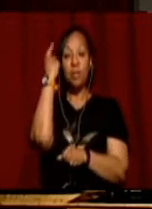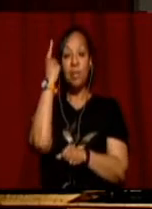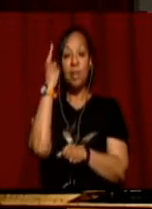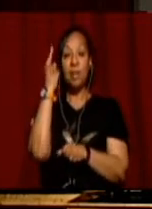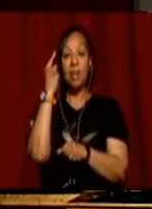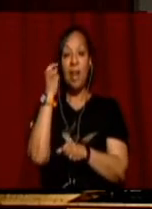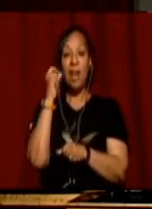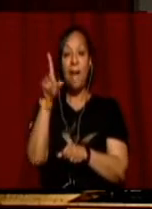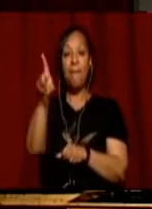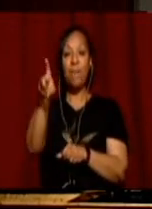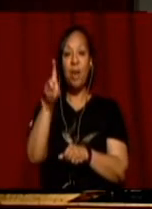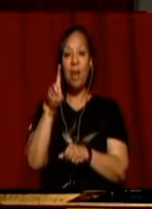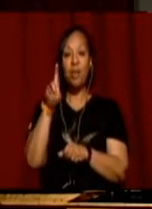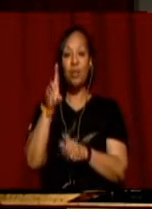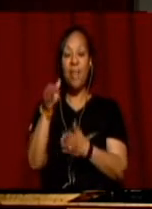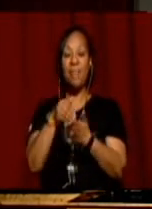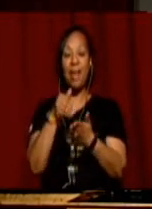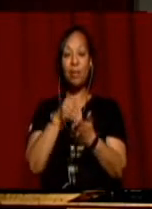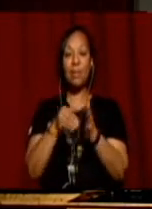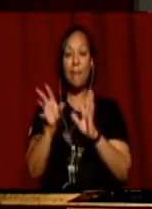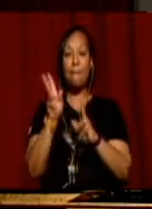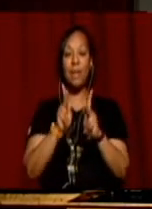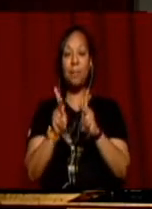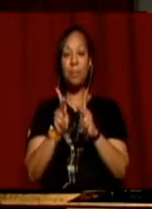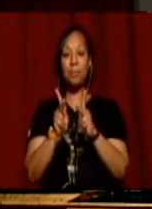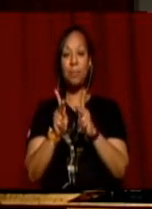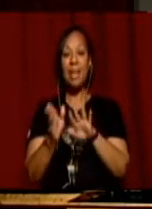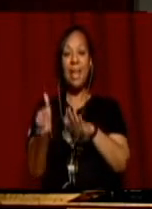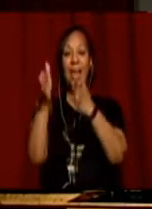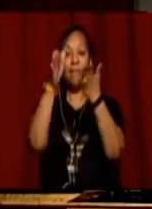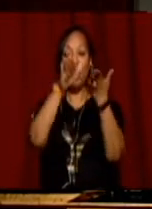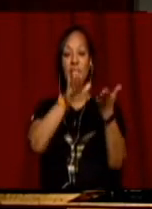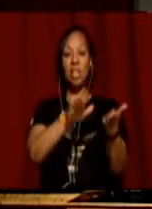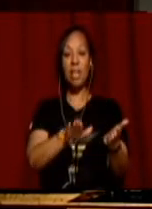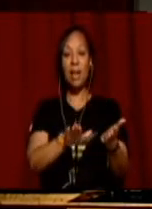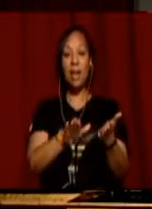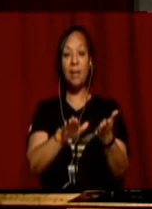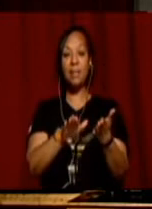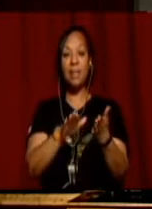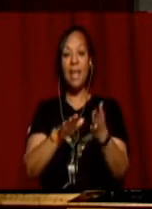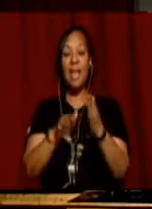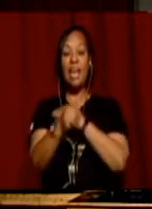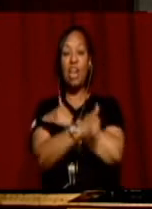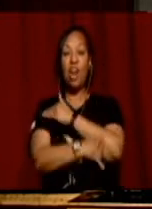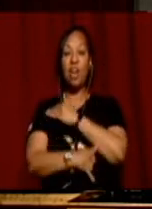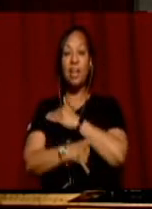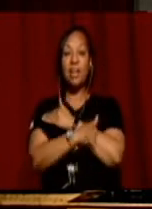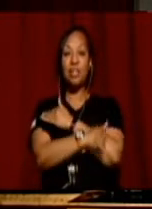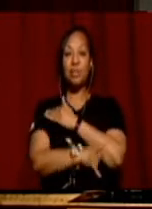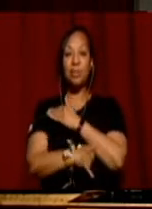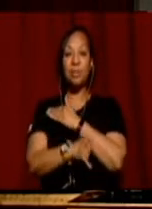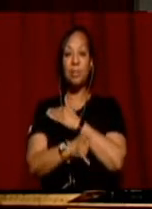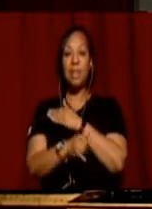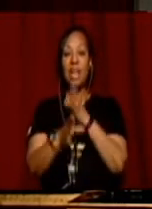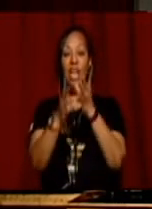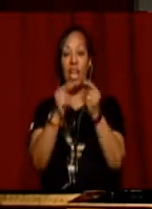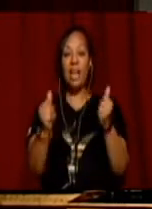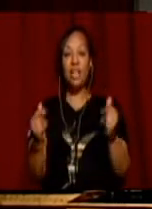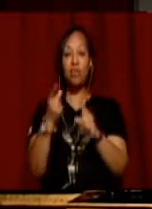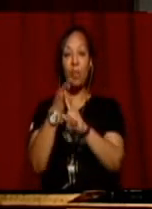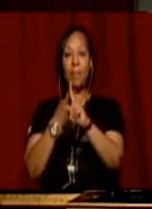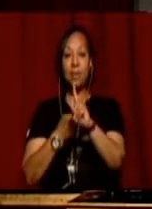over 100,000 people have lost their lives in our country just in the last few